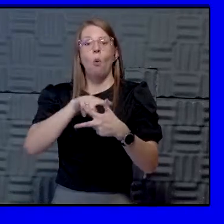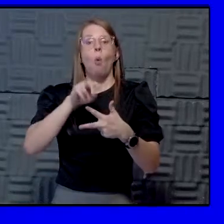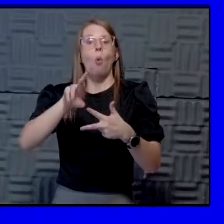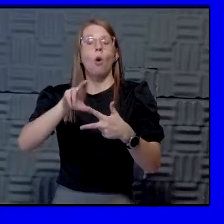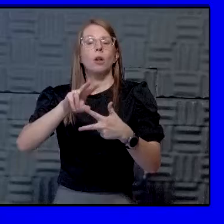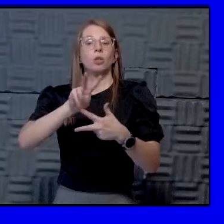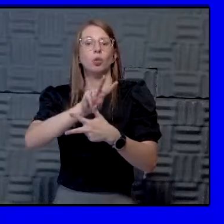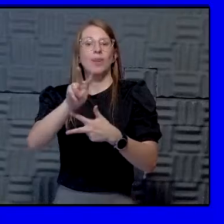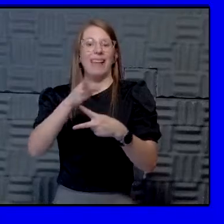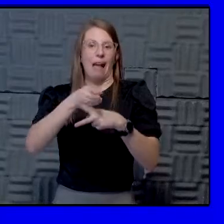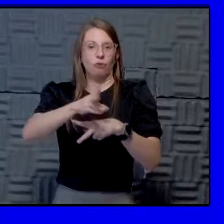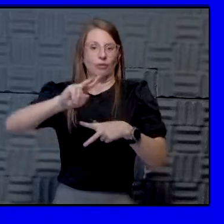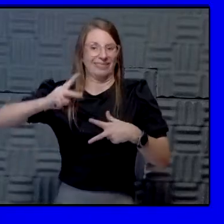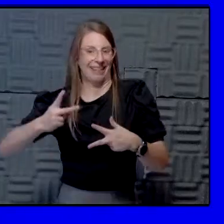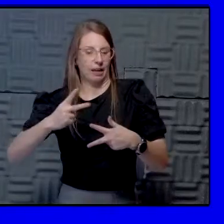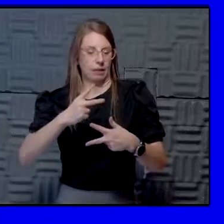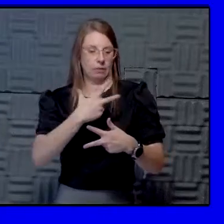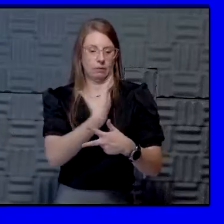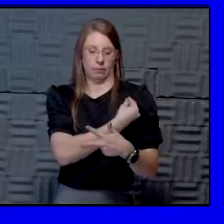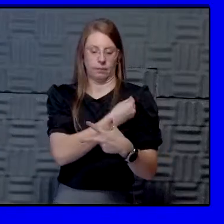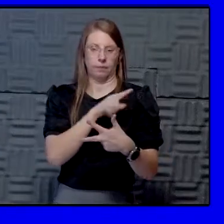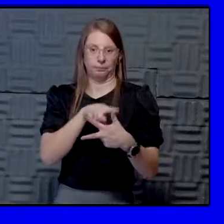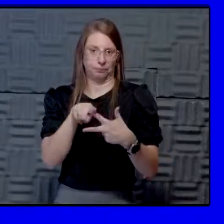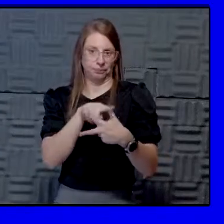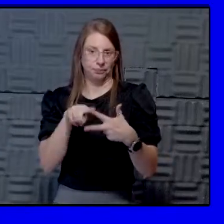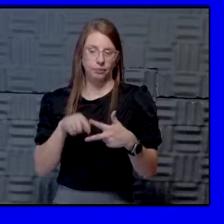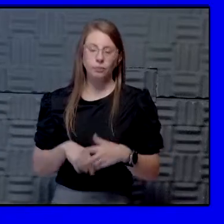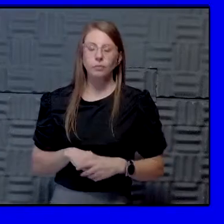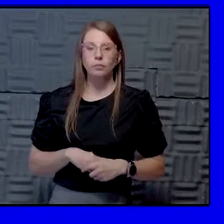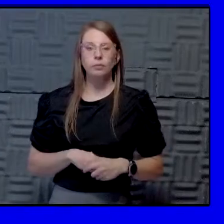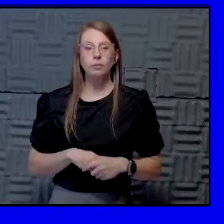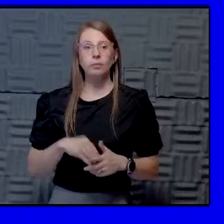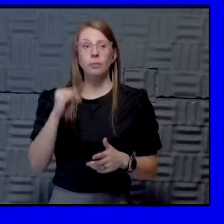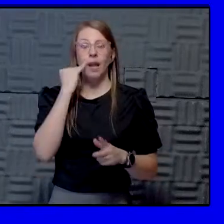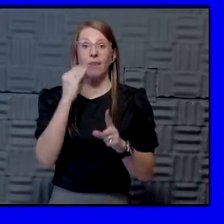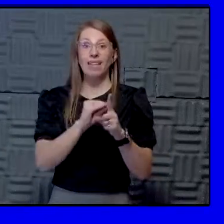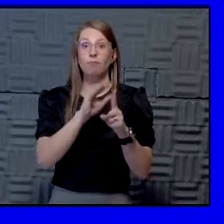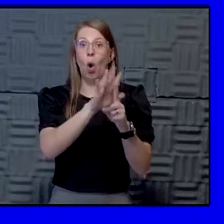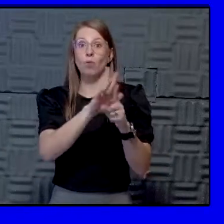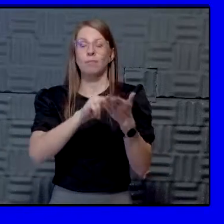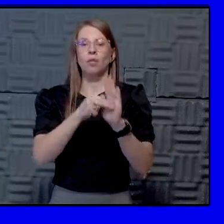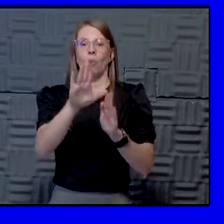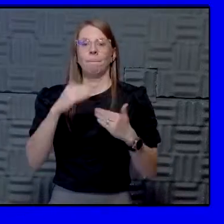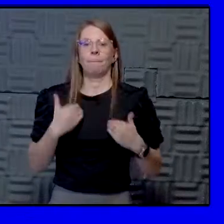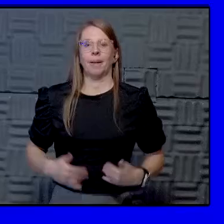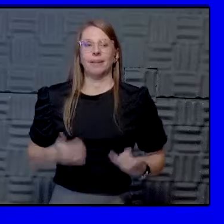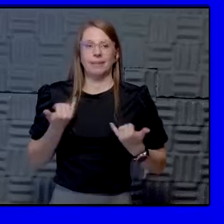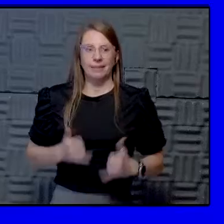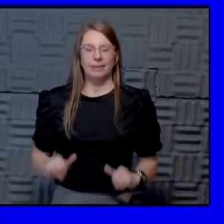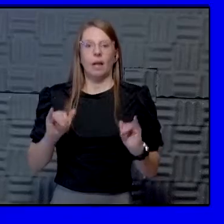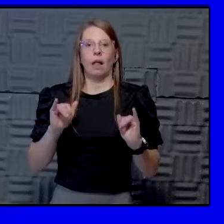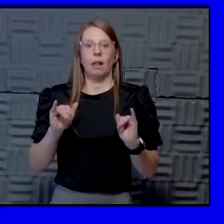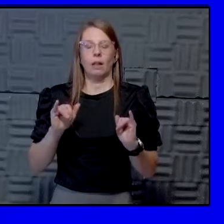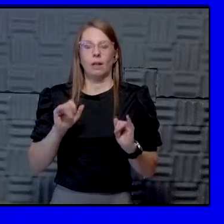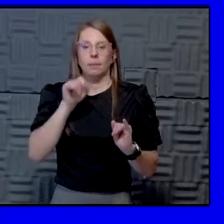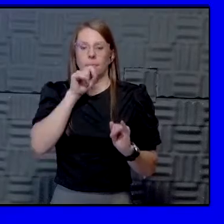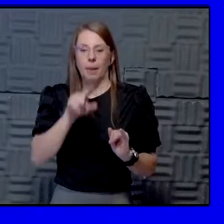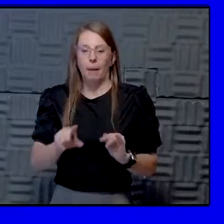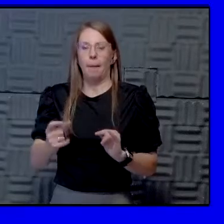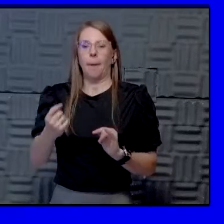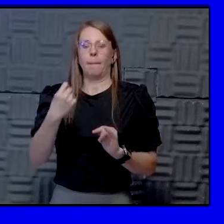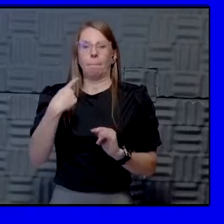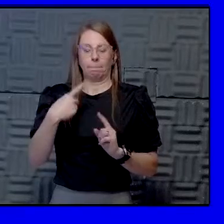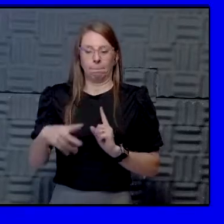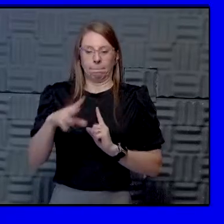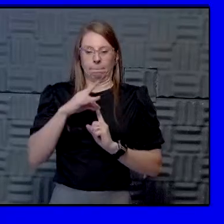after that second dose of Moderna and Pfizer. So we know that if you're exposed, your body can still take up those droplets with the virus in